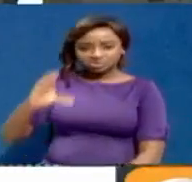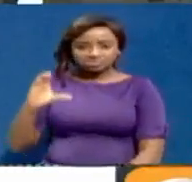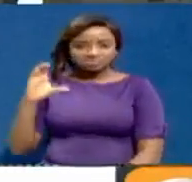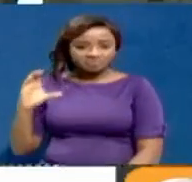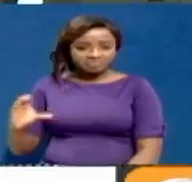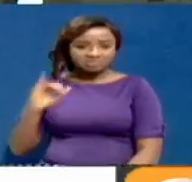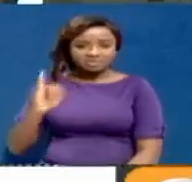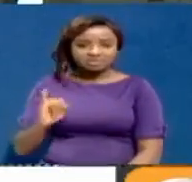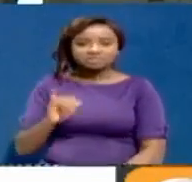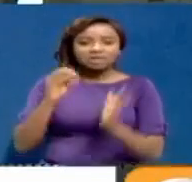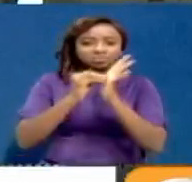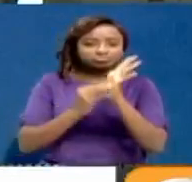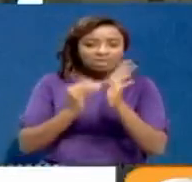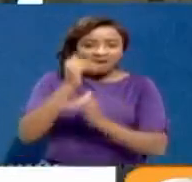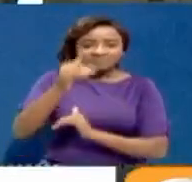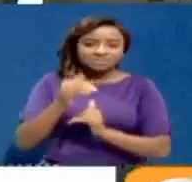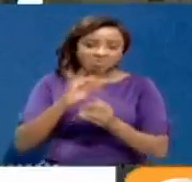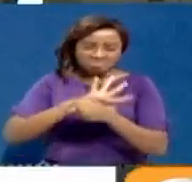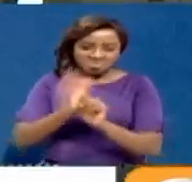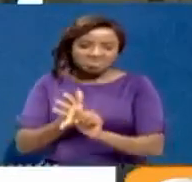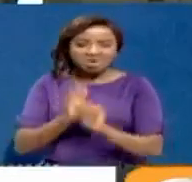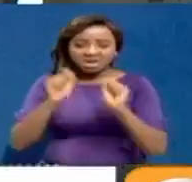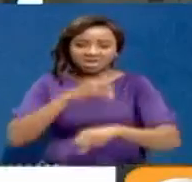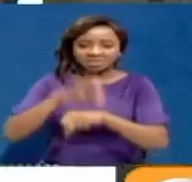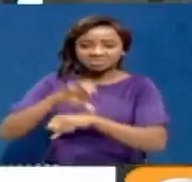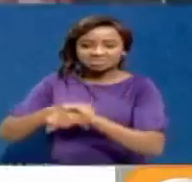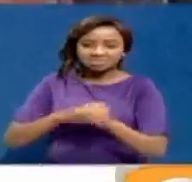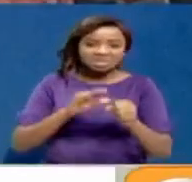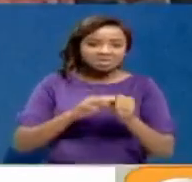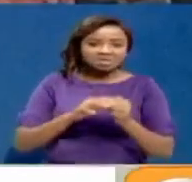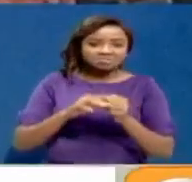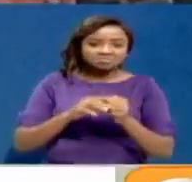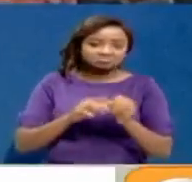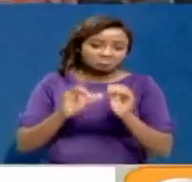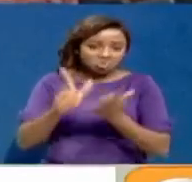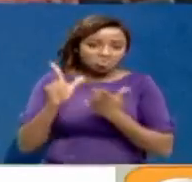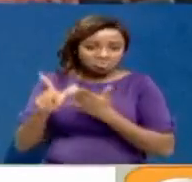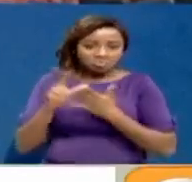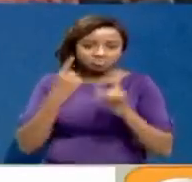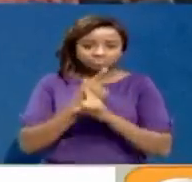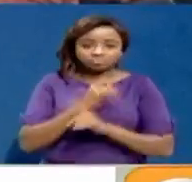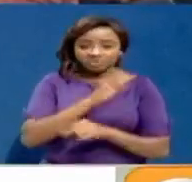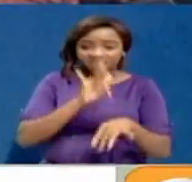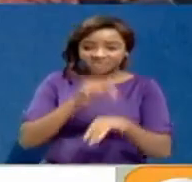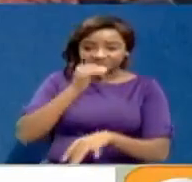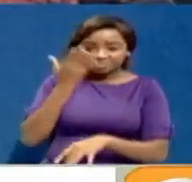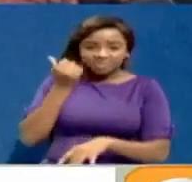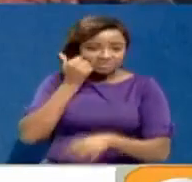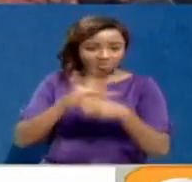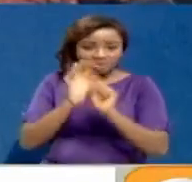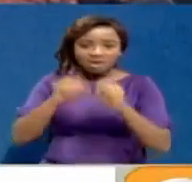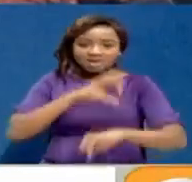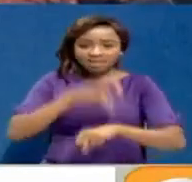and Industry post-COVID-19 recovery loans. The traders, hard hit by the pandemic, will receive short-term